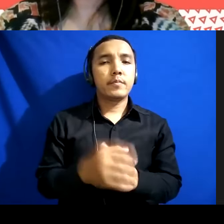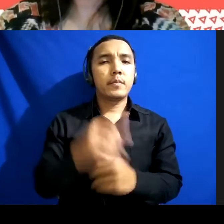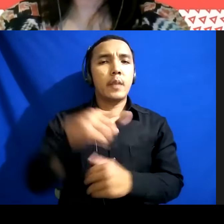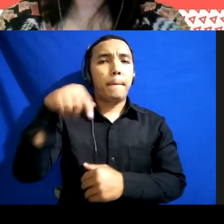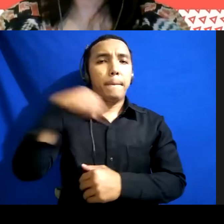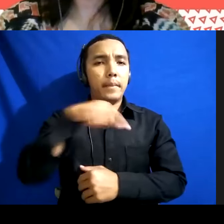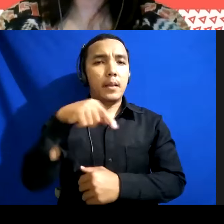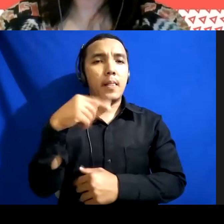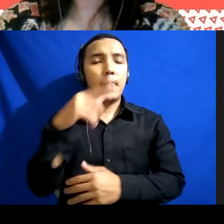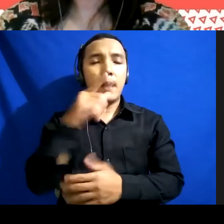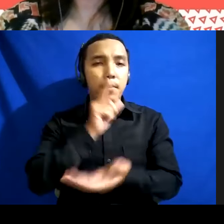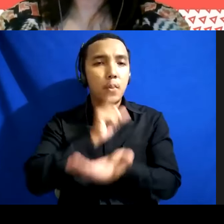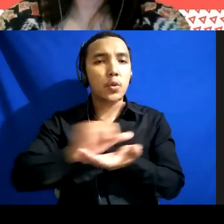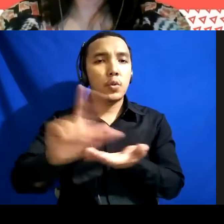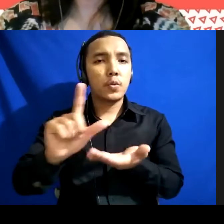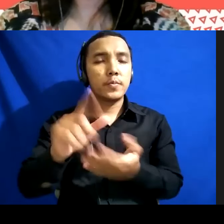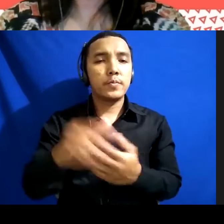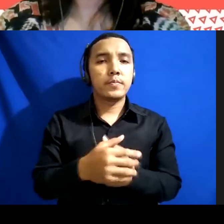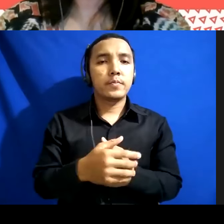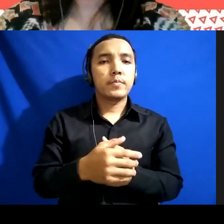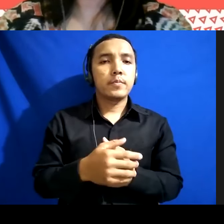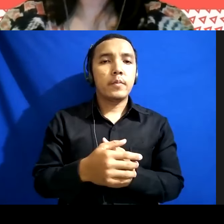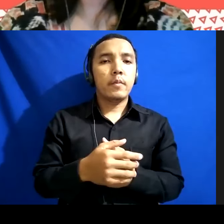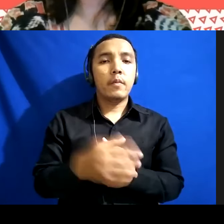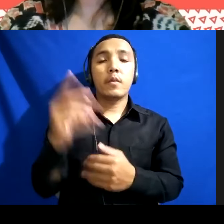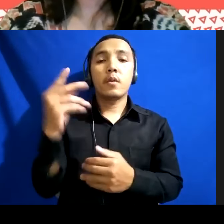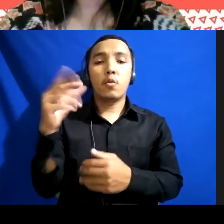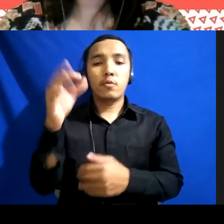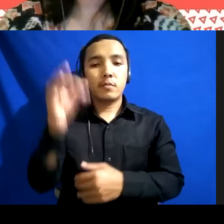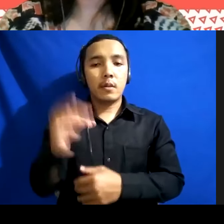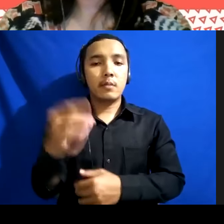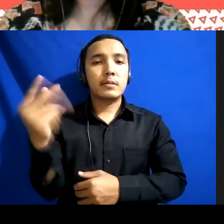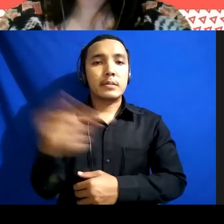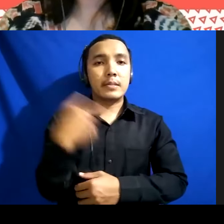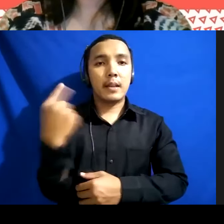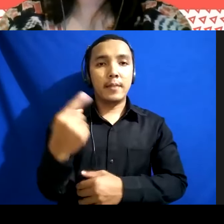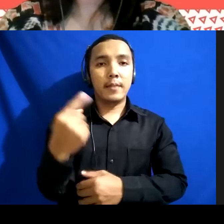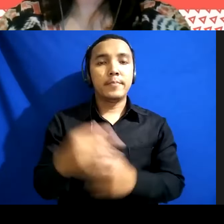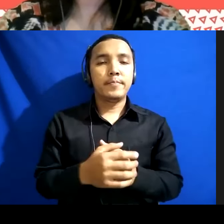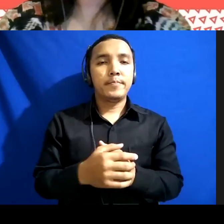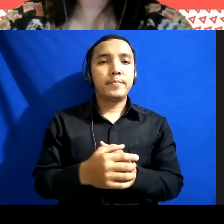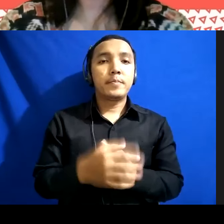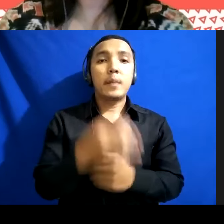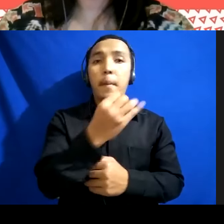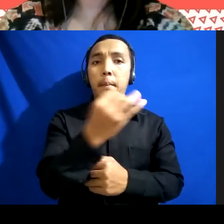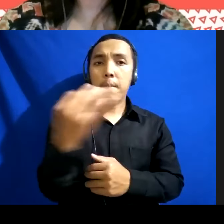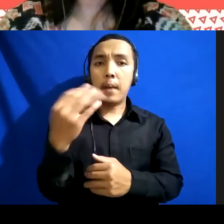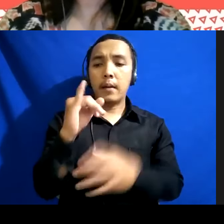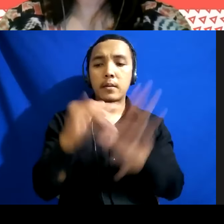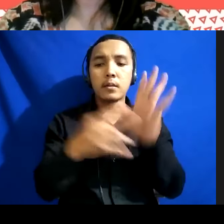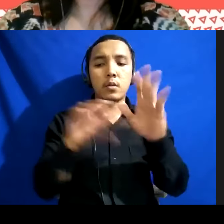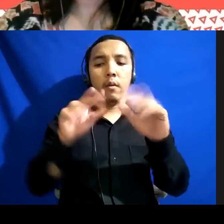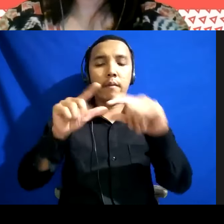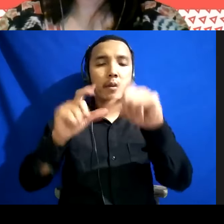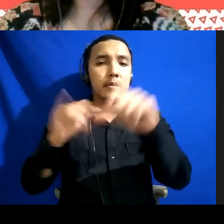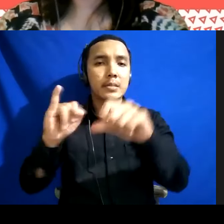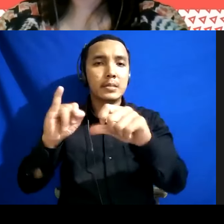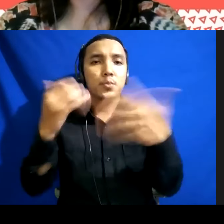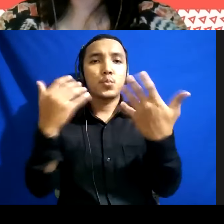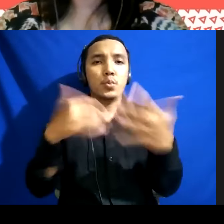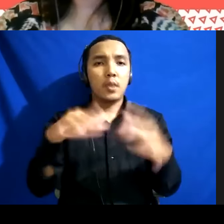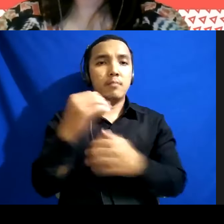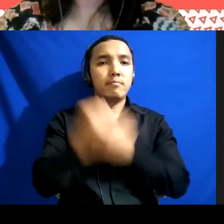are also reporting this to Kota Kita in this forum, ladies and gentlemen, that some of the innovations have already been done by